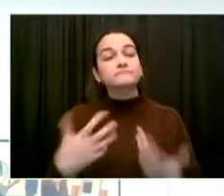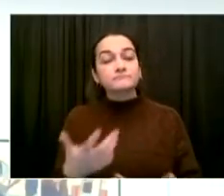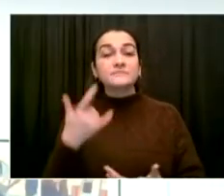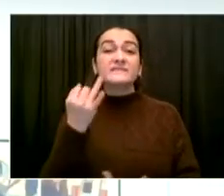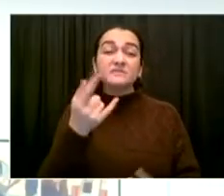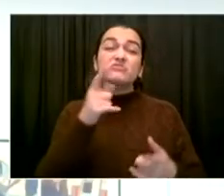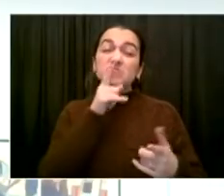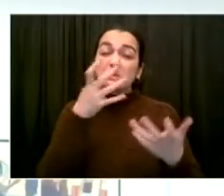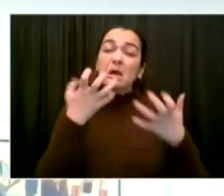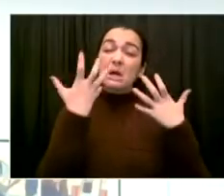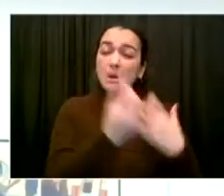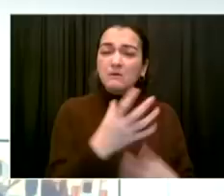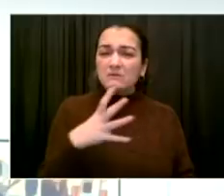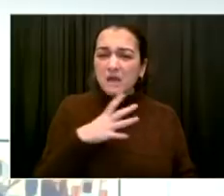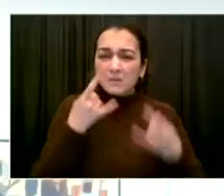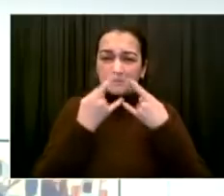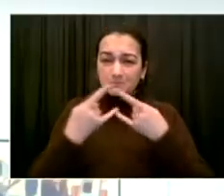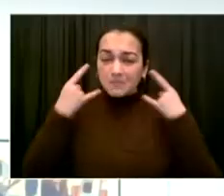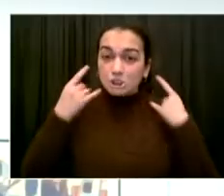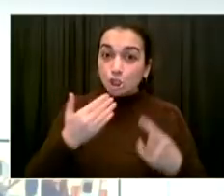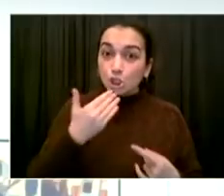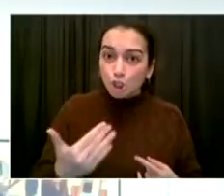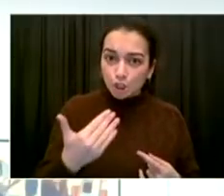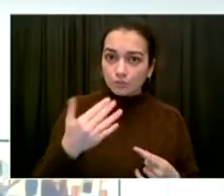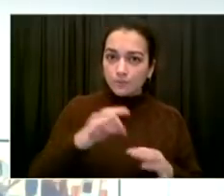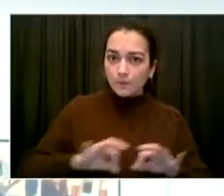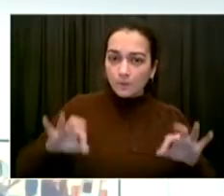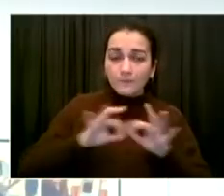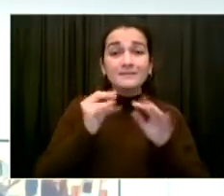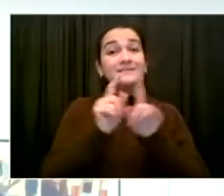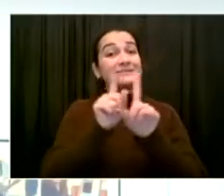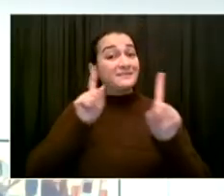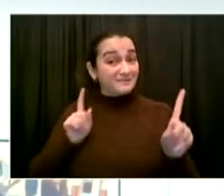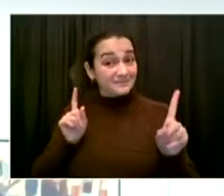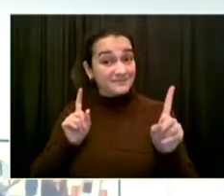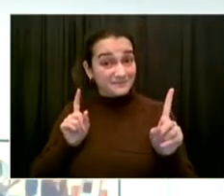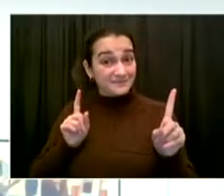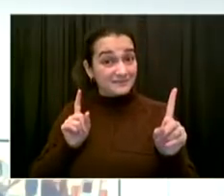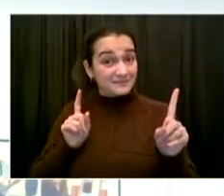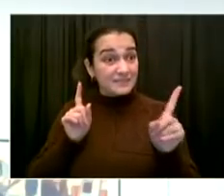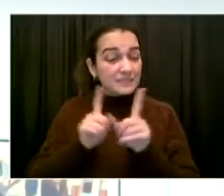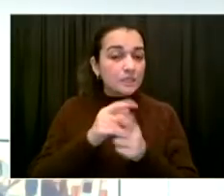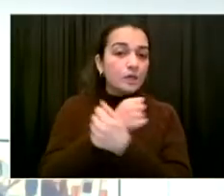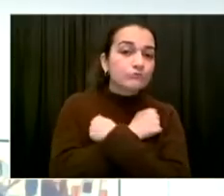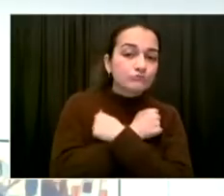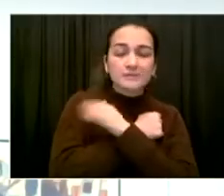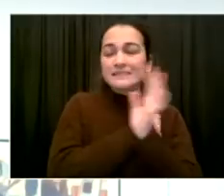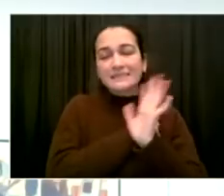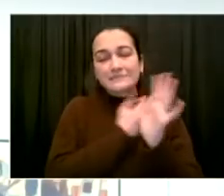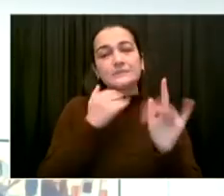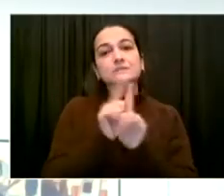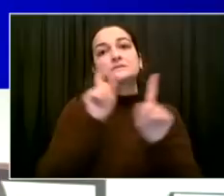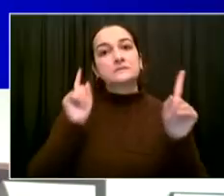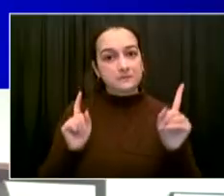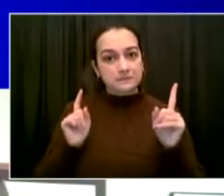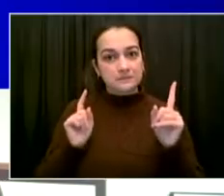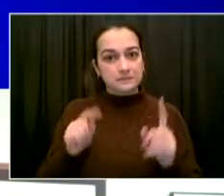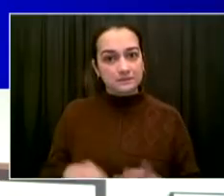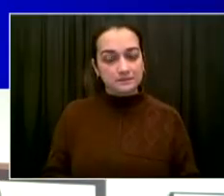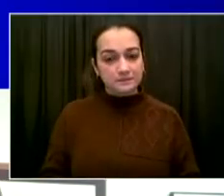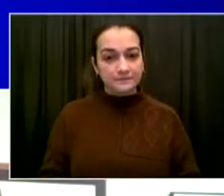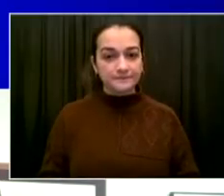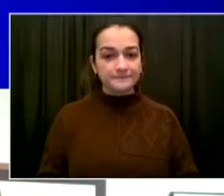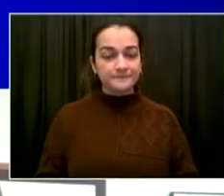commissioner's advisory from last week said, and that's what we're reiterating today. Yes, and Dave, some of that sometimes is as easy